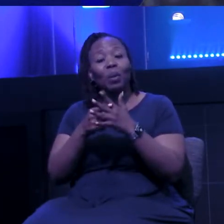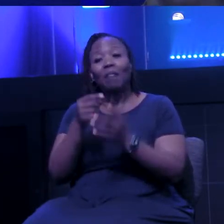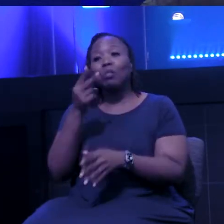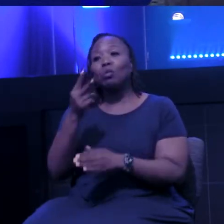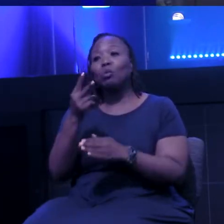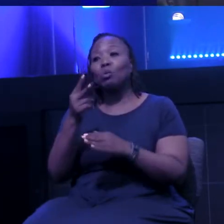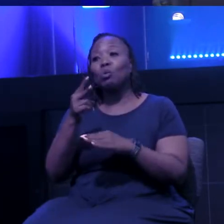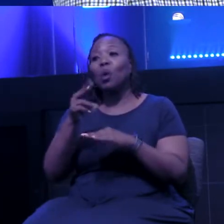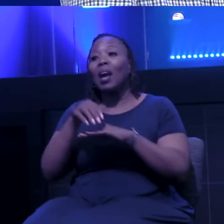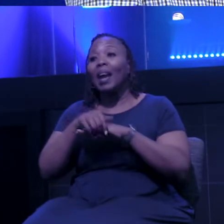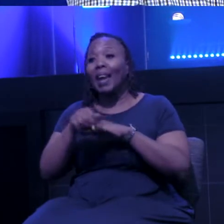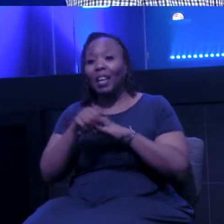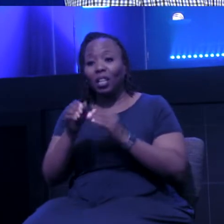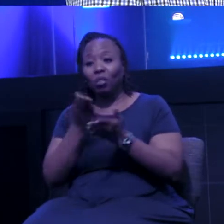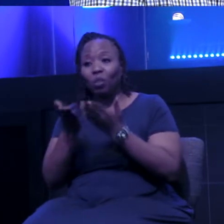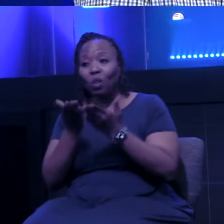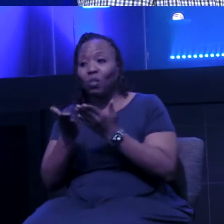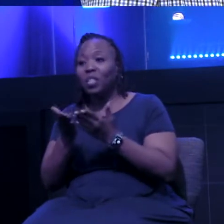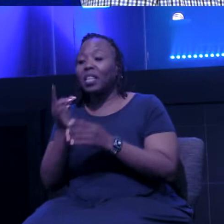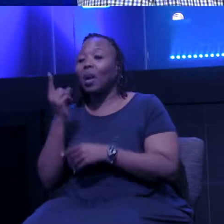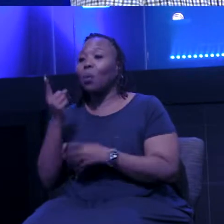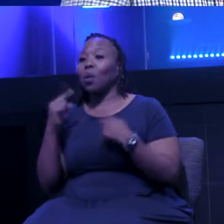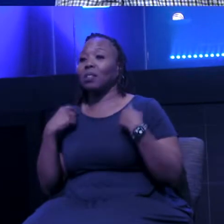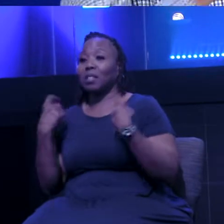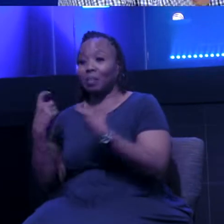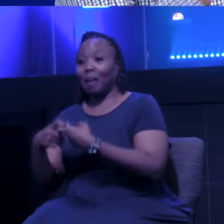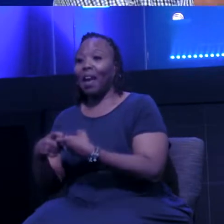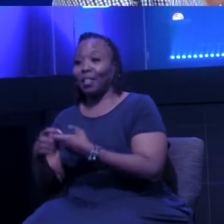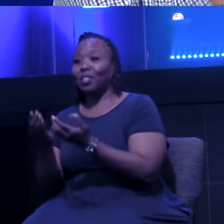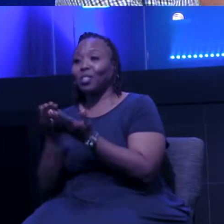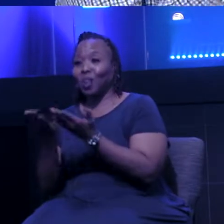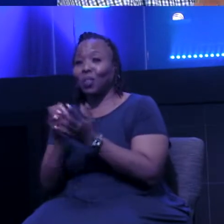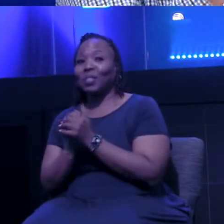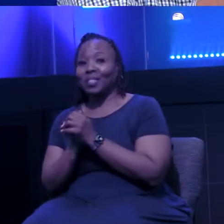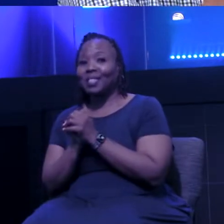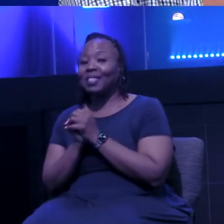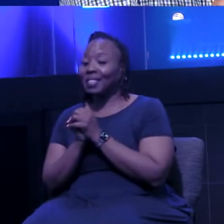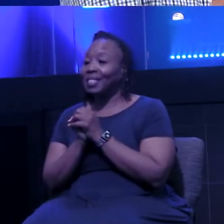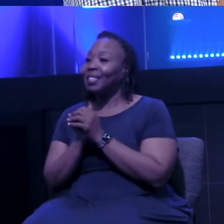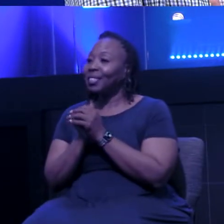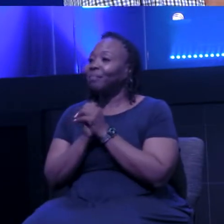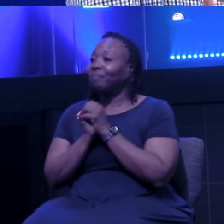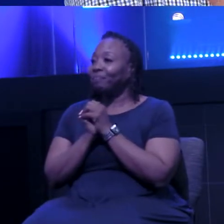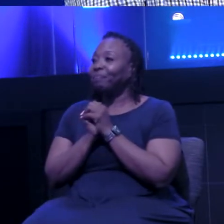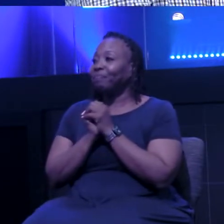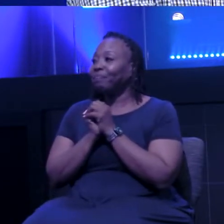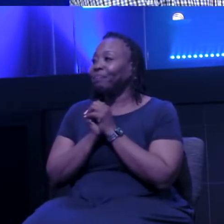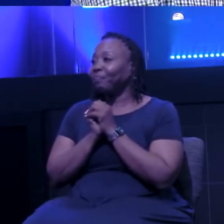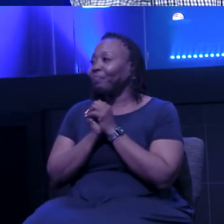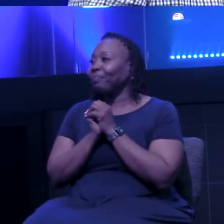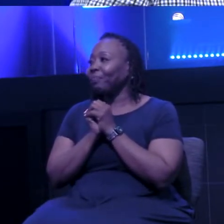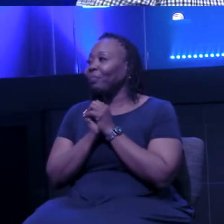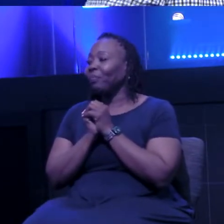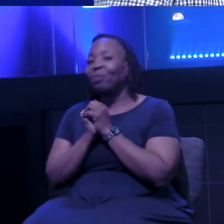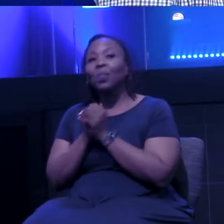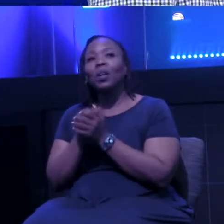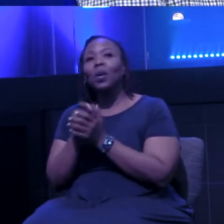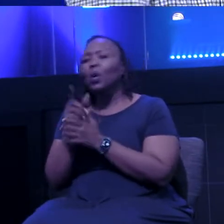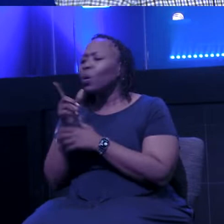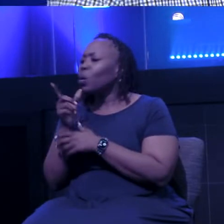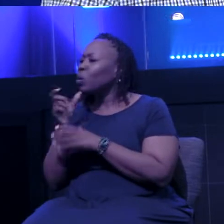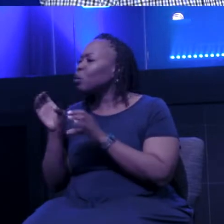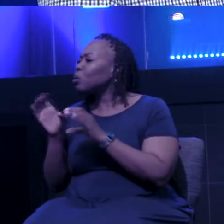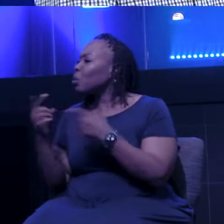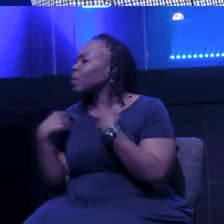Spanish service as well. Who's doing the Spanish service? Yeah, that's awesome. Yeah. 2 English services and a Spanish service. Yeah. Who's doing the